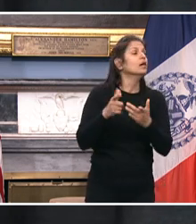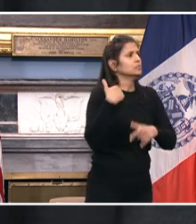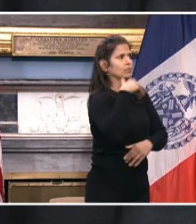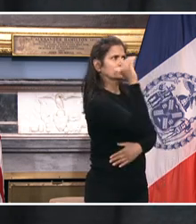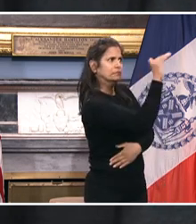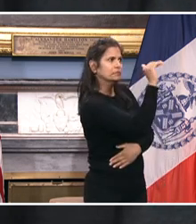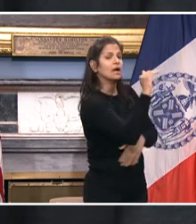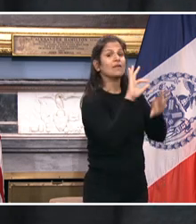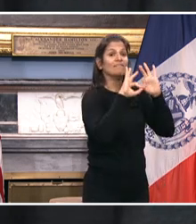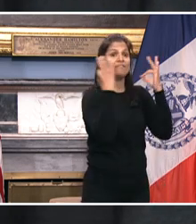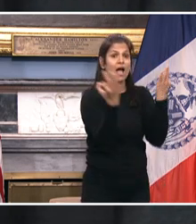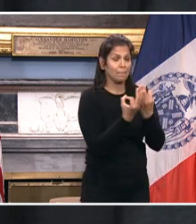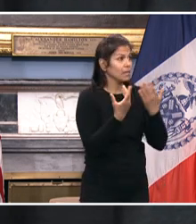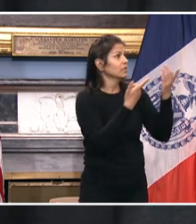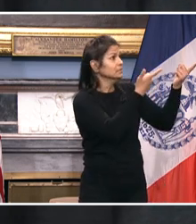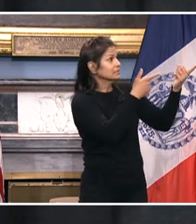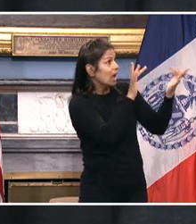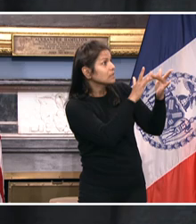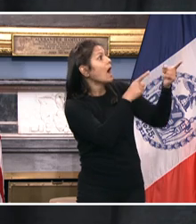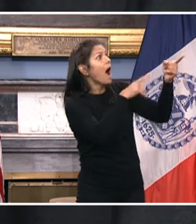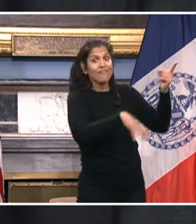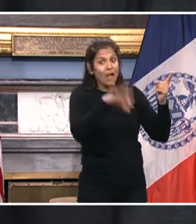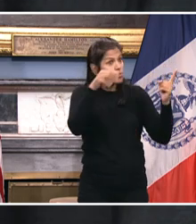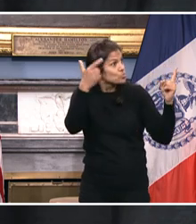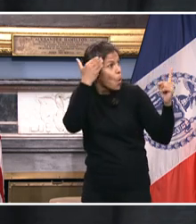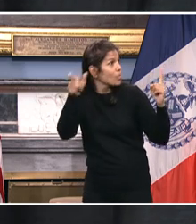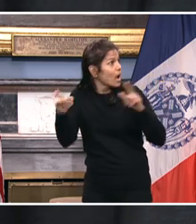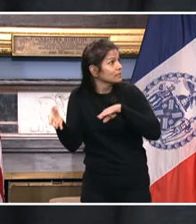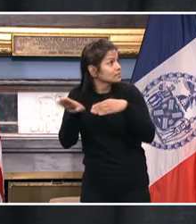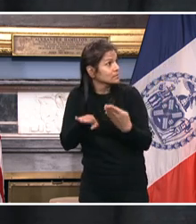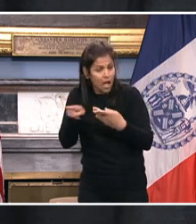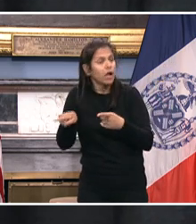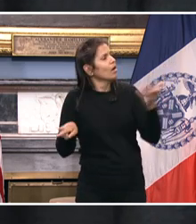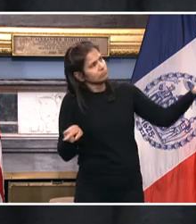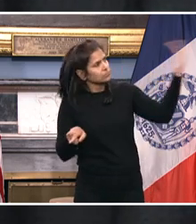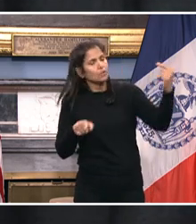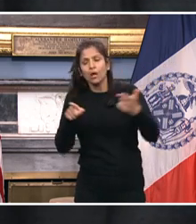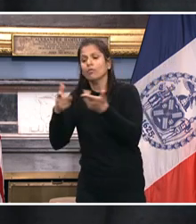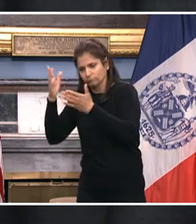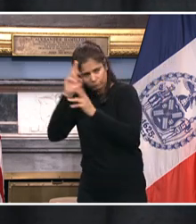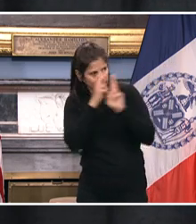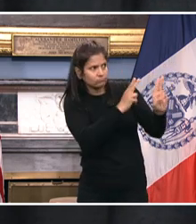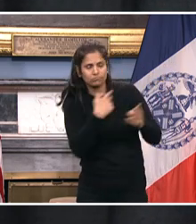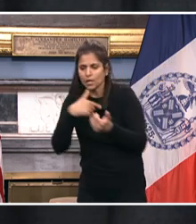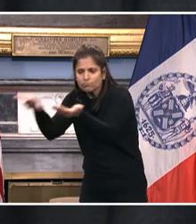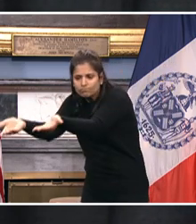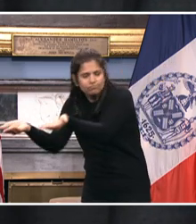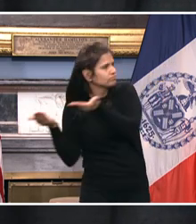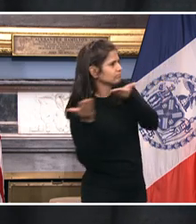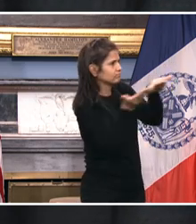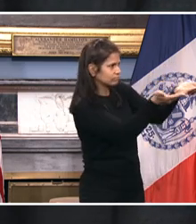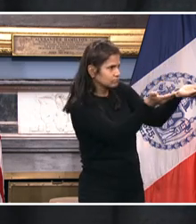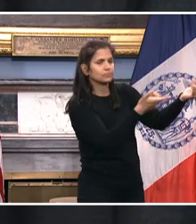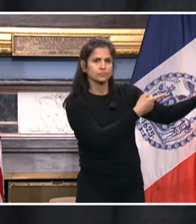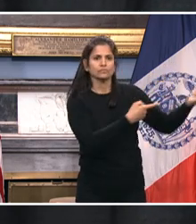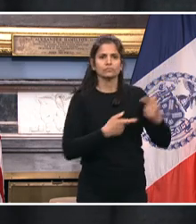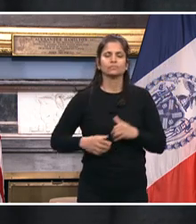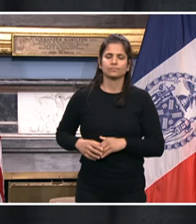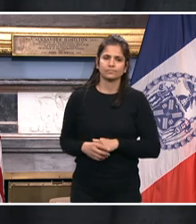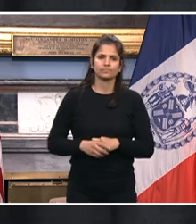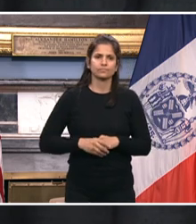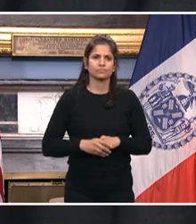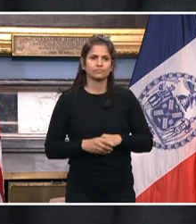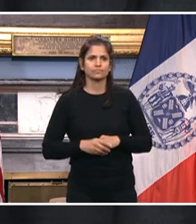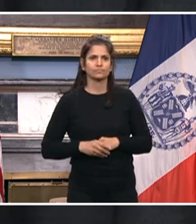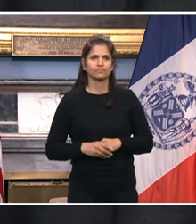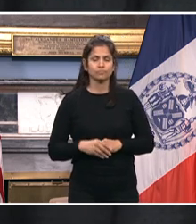Heart Island. But that's the only thing that's been happening at Heart Island. Are these COVID victims that are being buried there? It's any kind